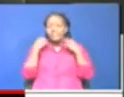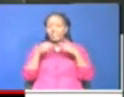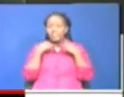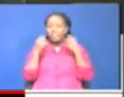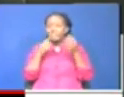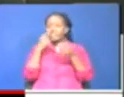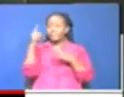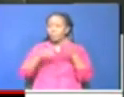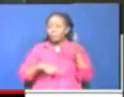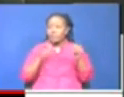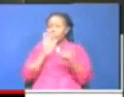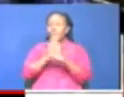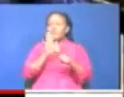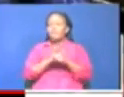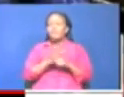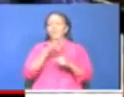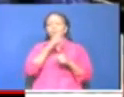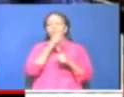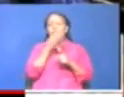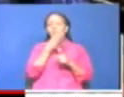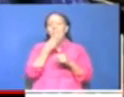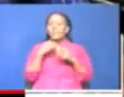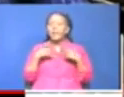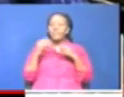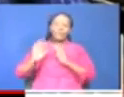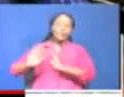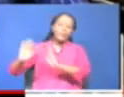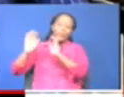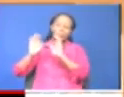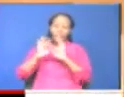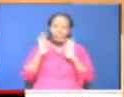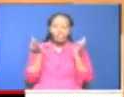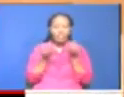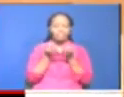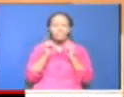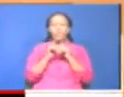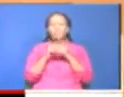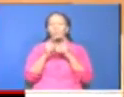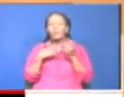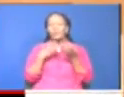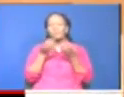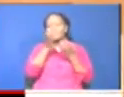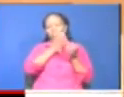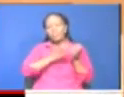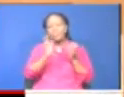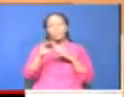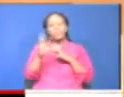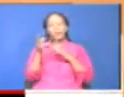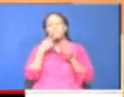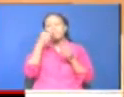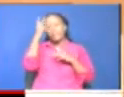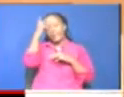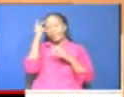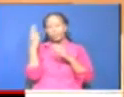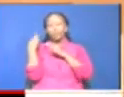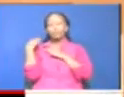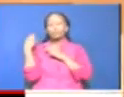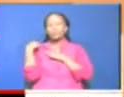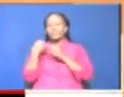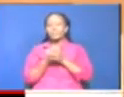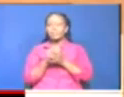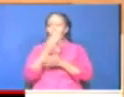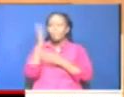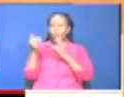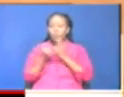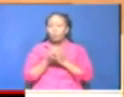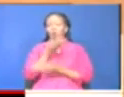men have abandoned their families and abdicated their parental duties. Kwa wababa wote ambao wananisikiza, ya kwamba nyinyi ni